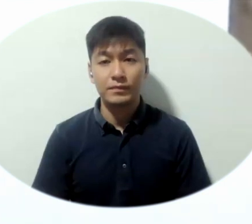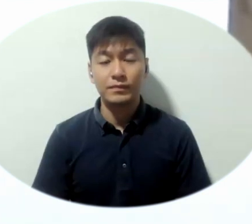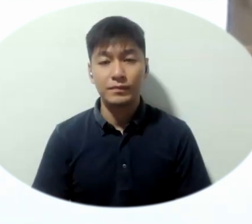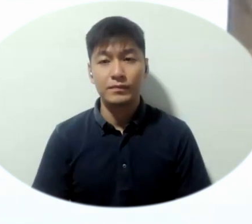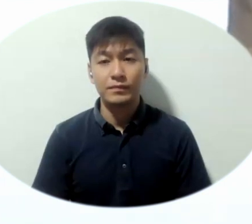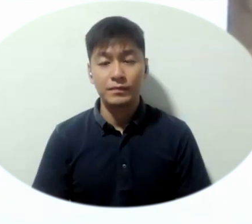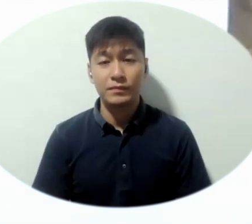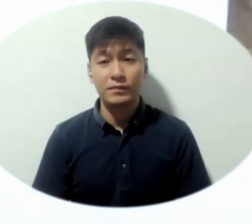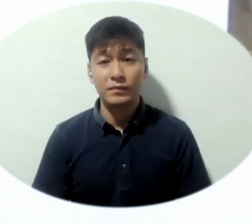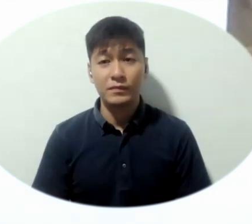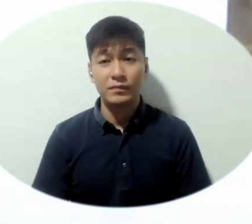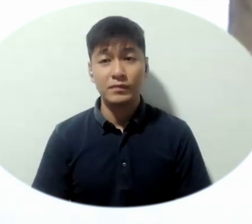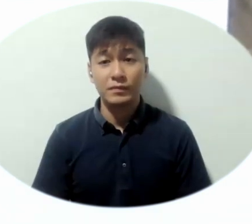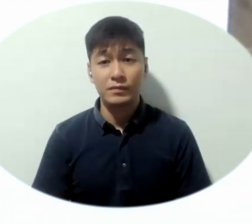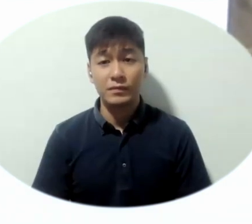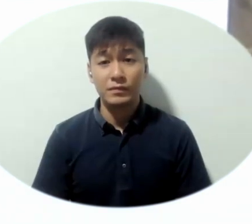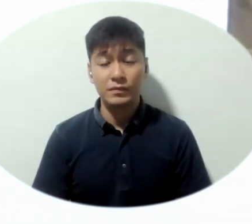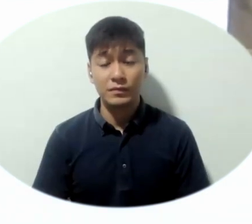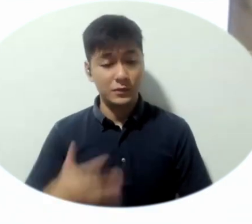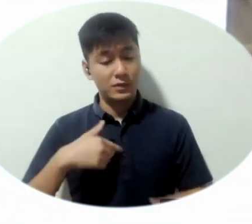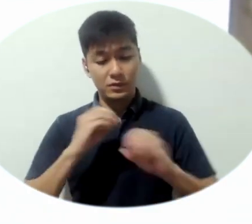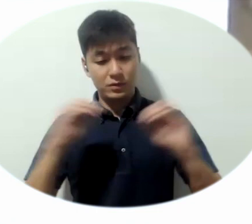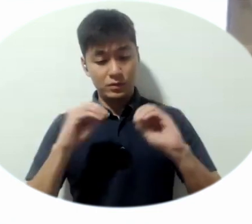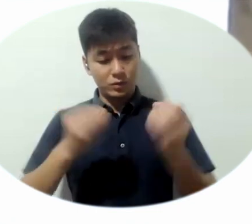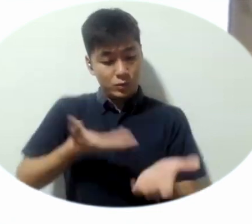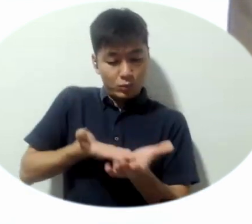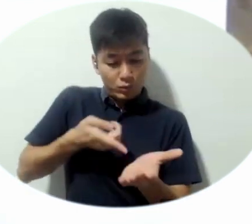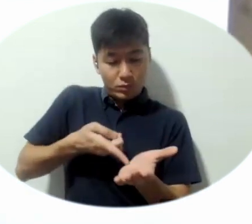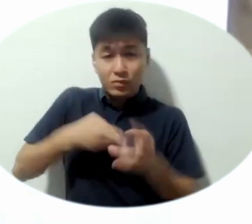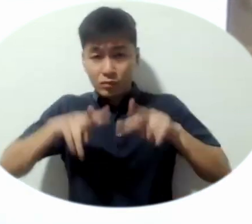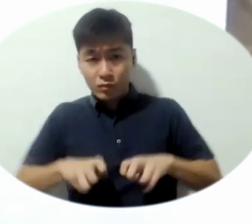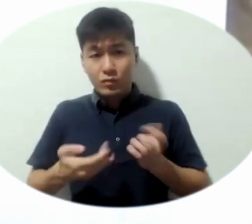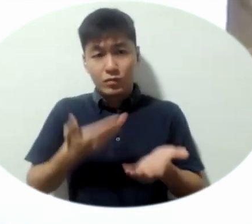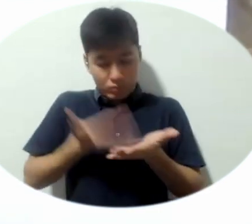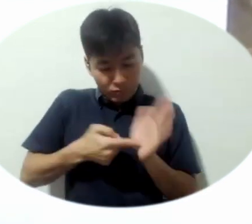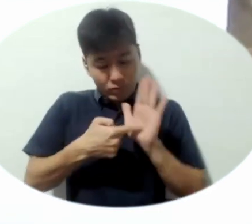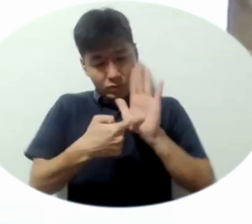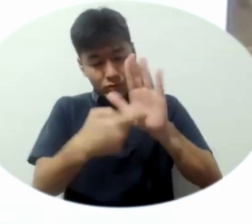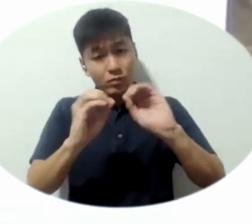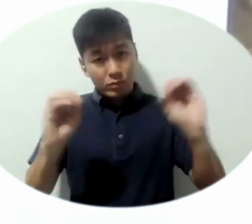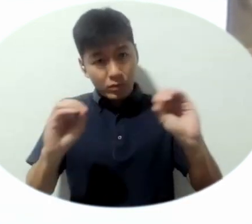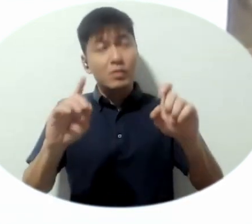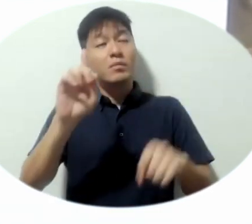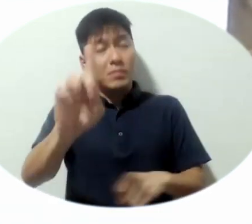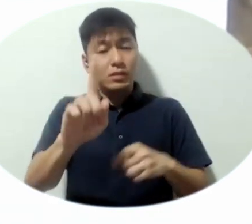to support my talk with the statistics, but surely because of the war, many